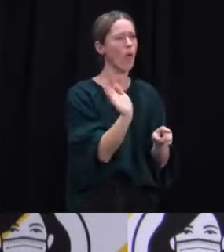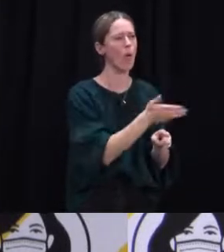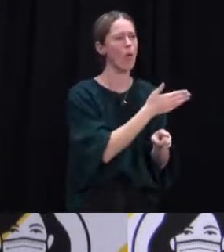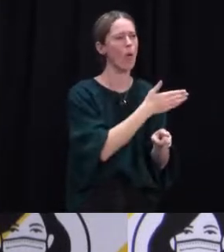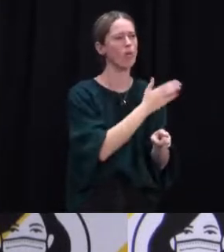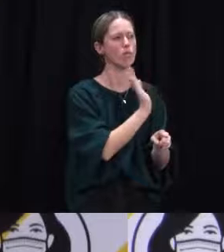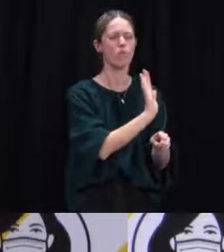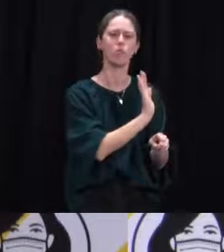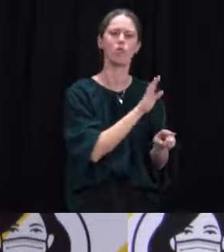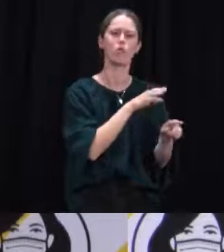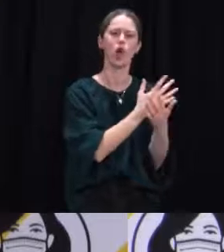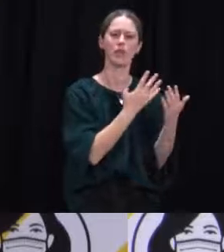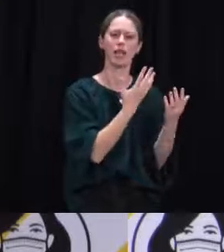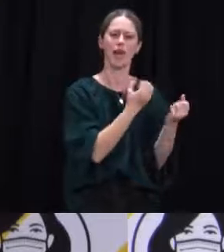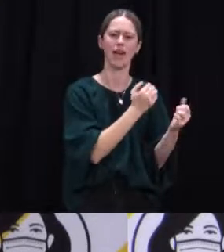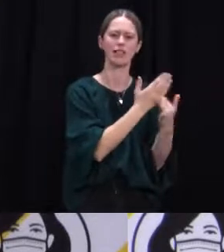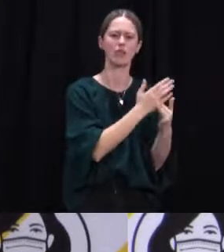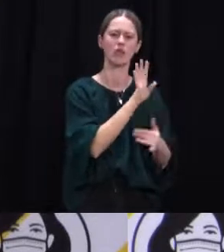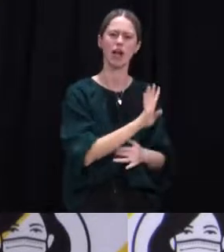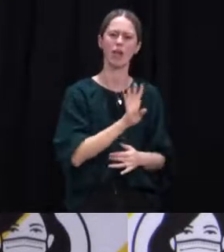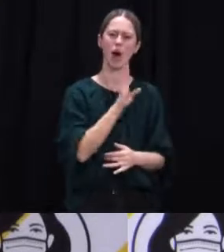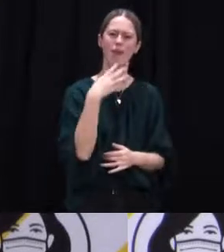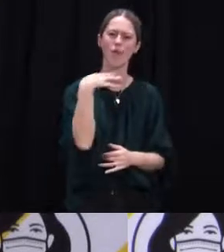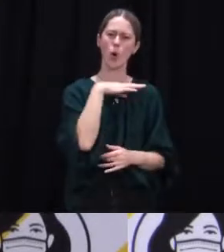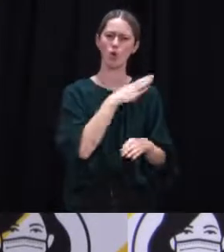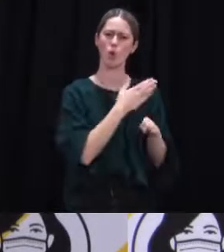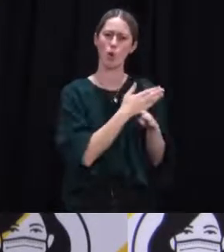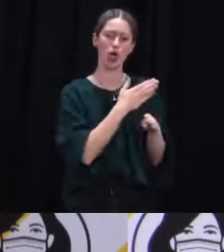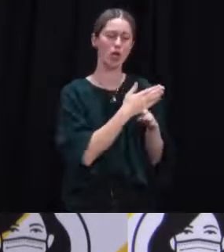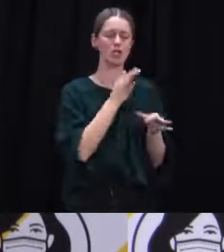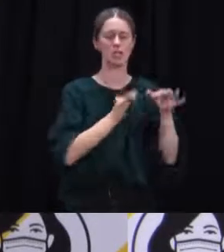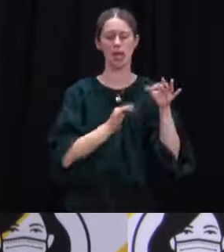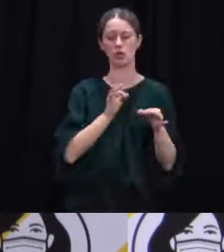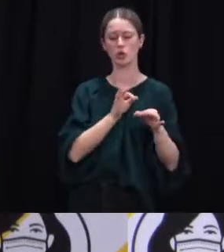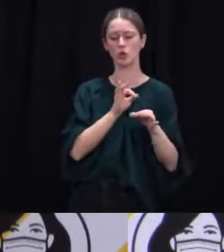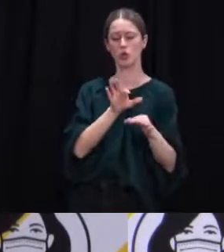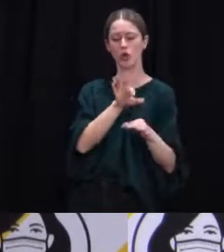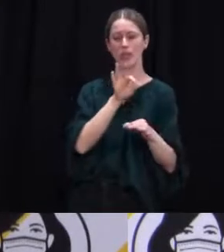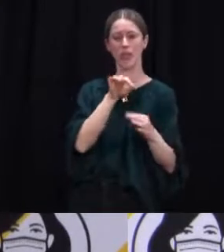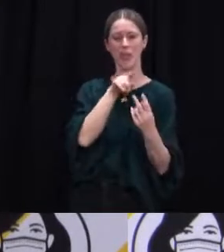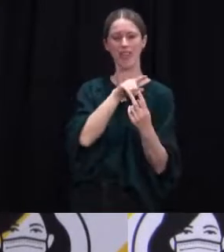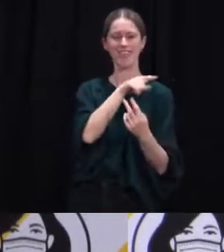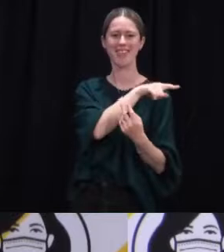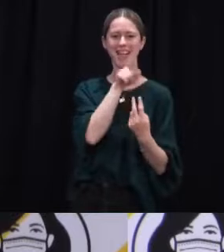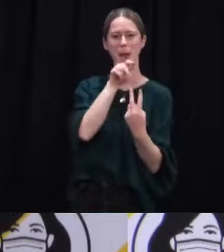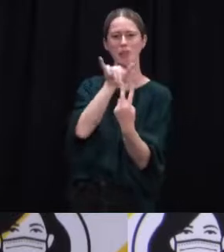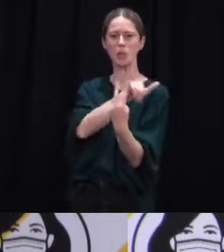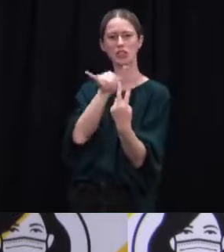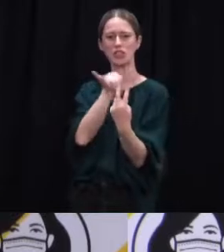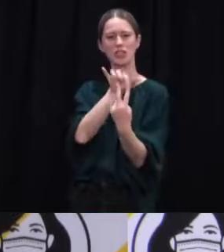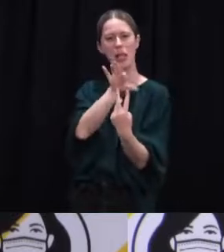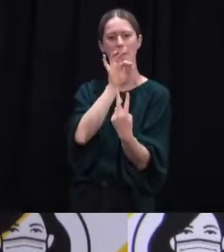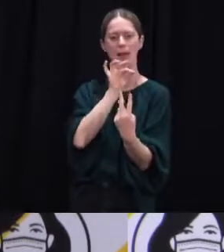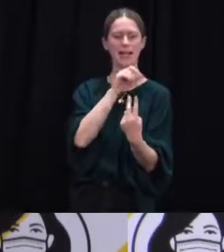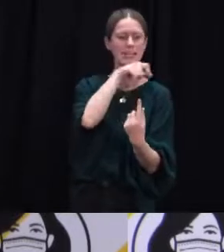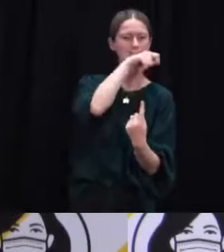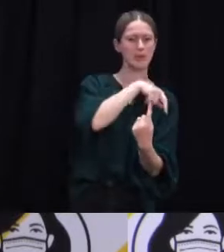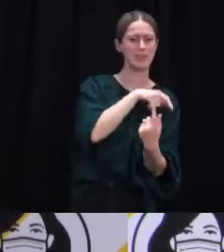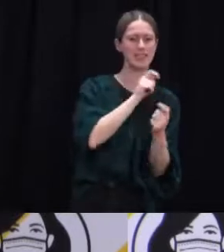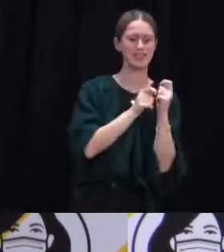for our frontline border workers. Not all of them have access to it at this point, but many do, and there are, I think from last count it was about